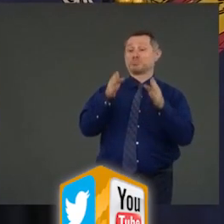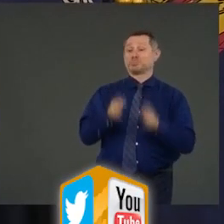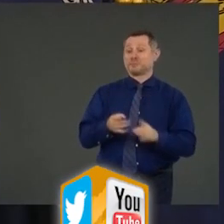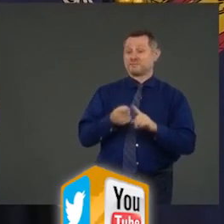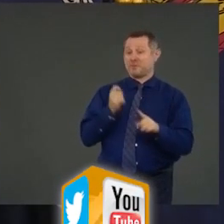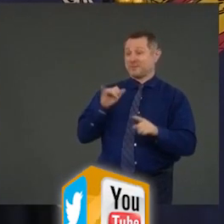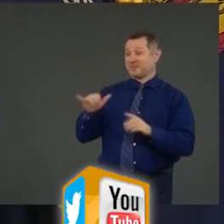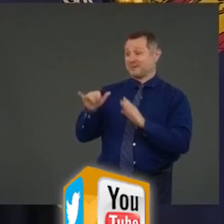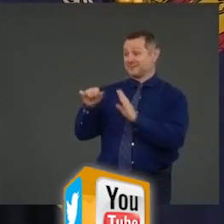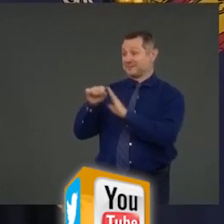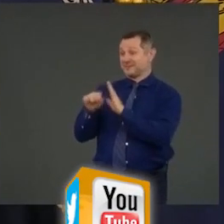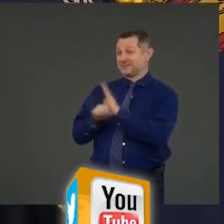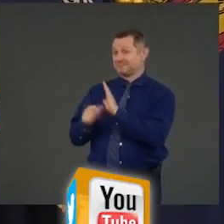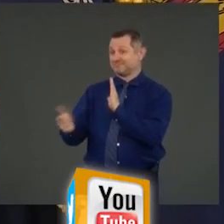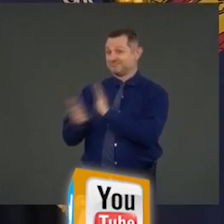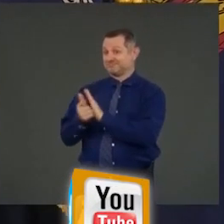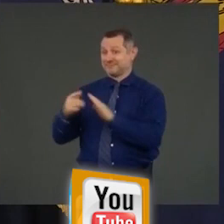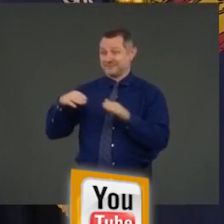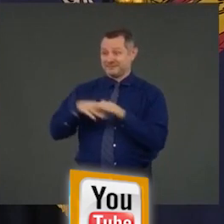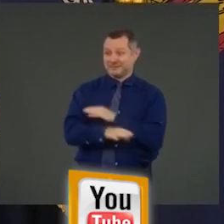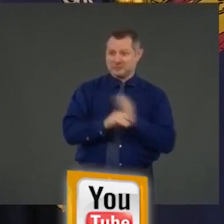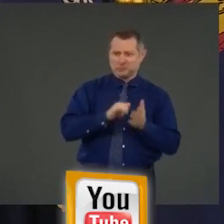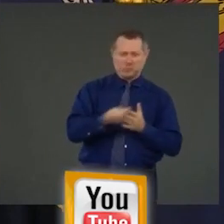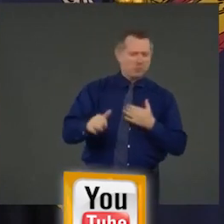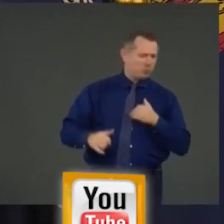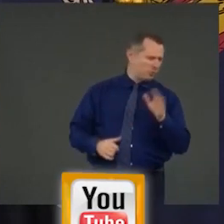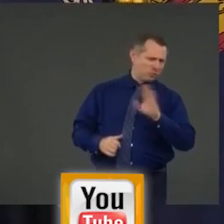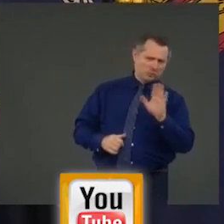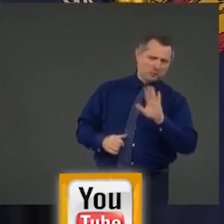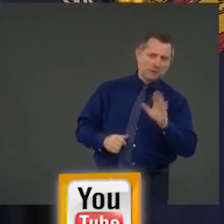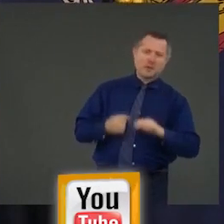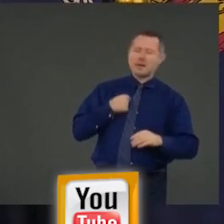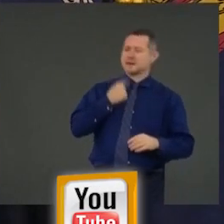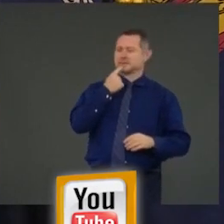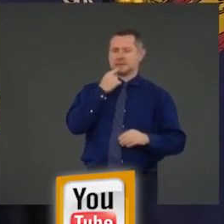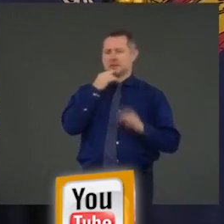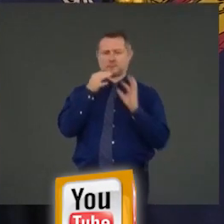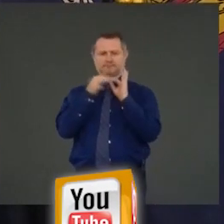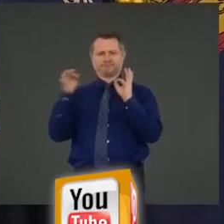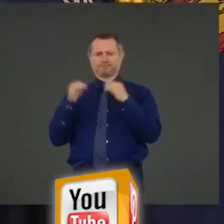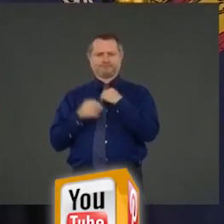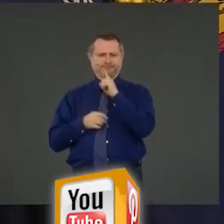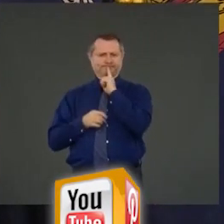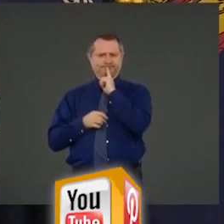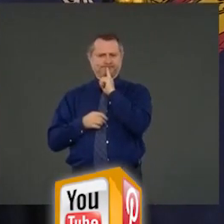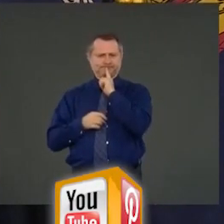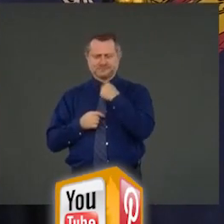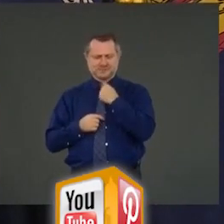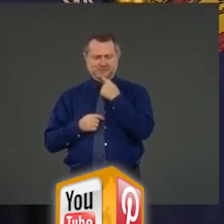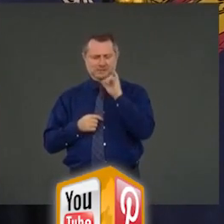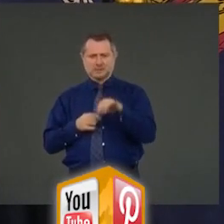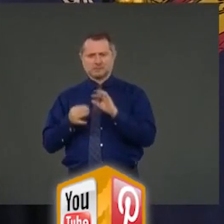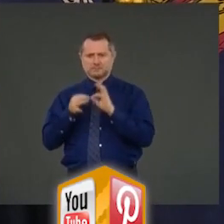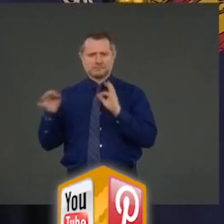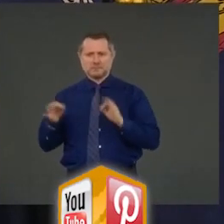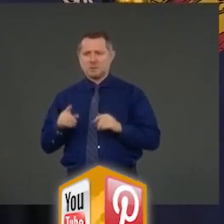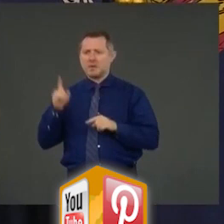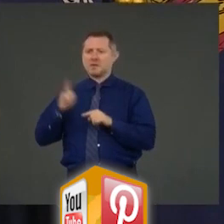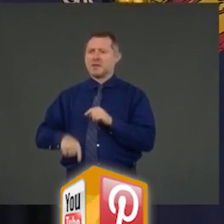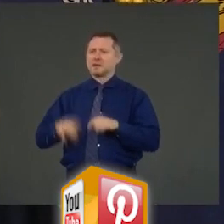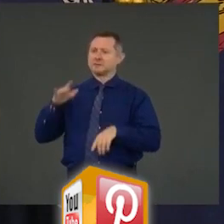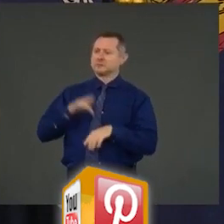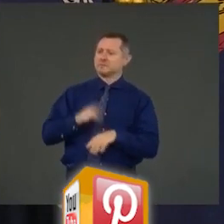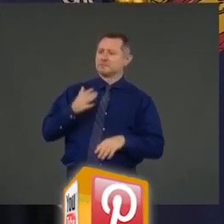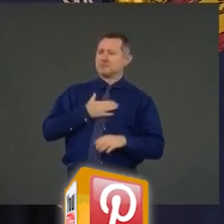states can't come. No state has said all through this, you cannot enter my state from